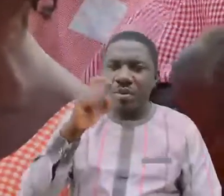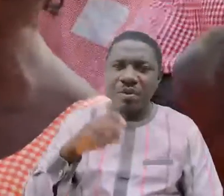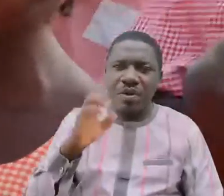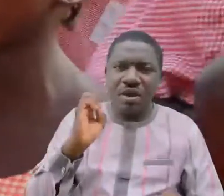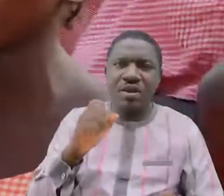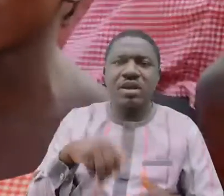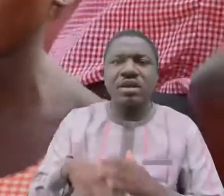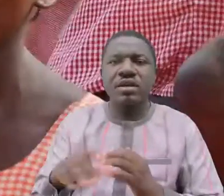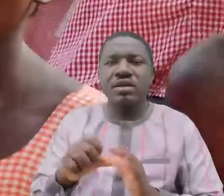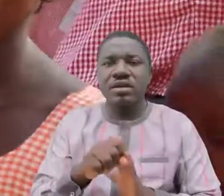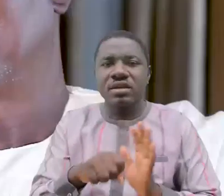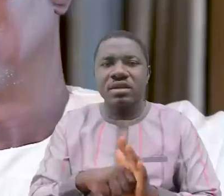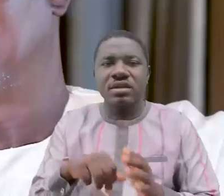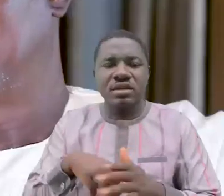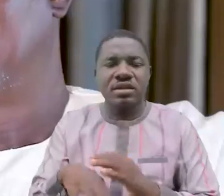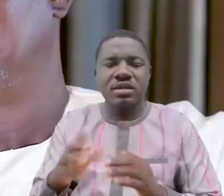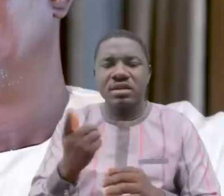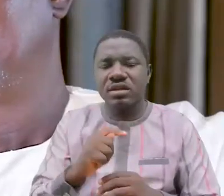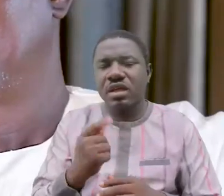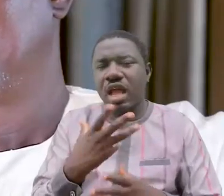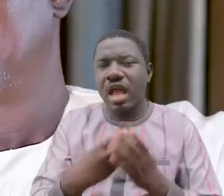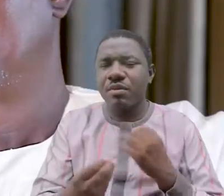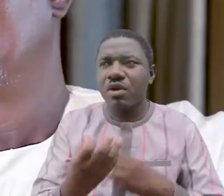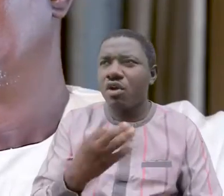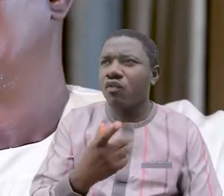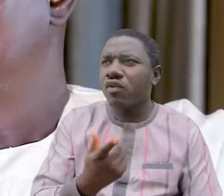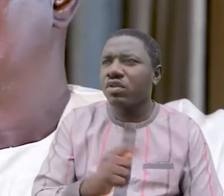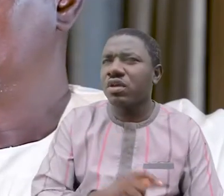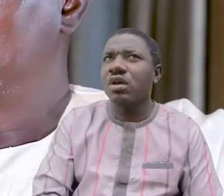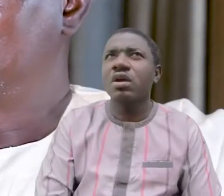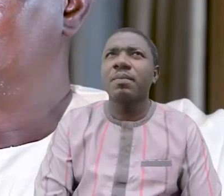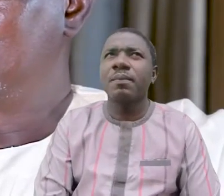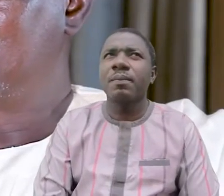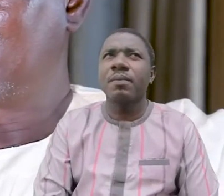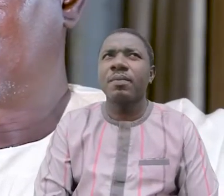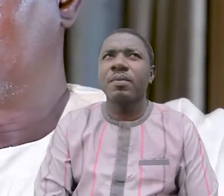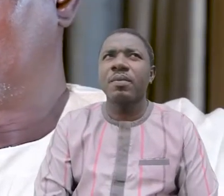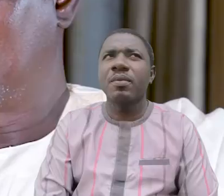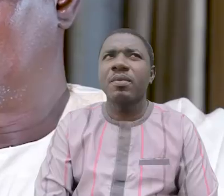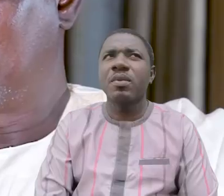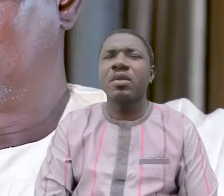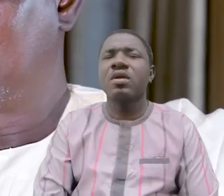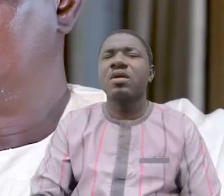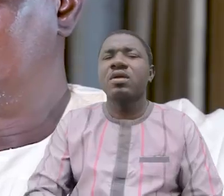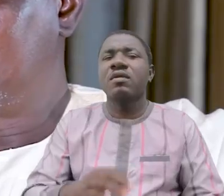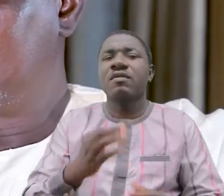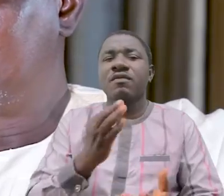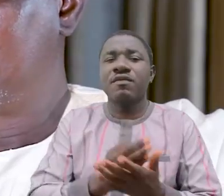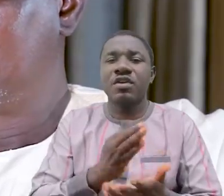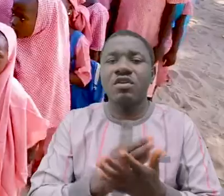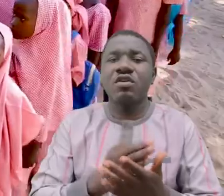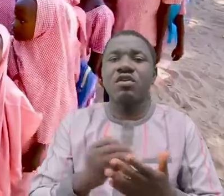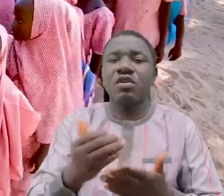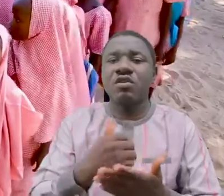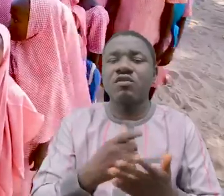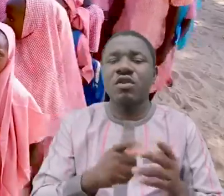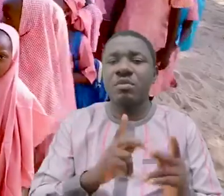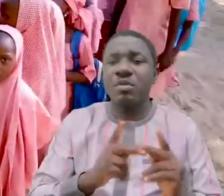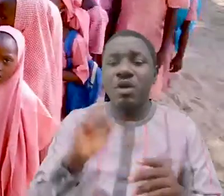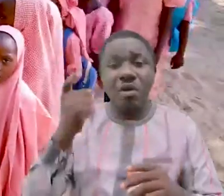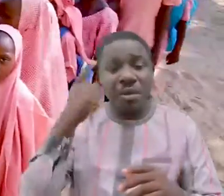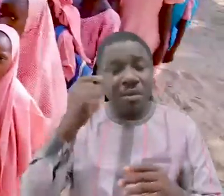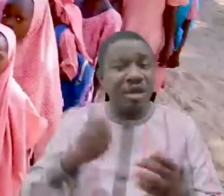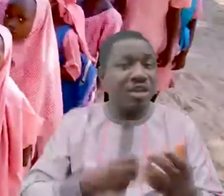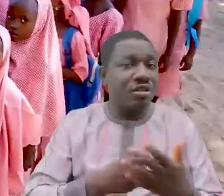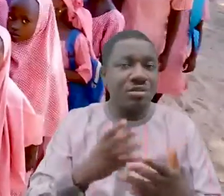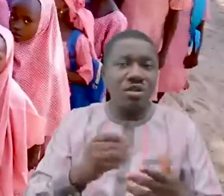and compulsory basic and post-basic education in the state. So in the absence of the fees being collected from